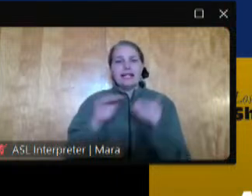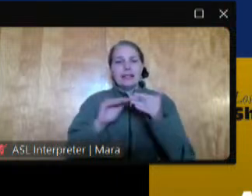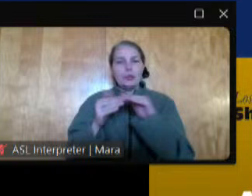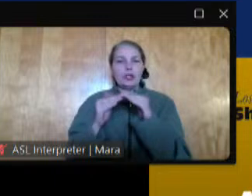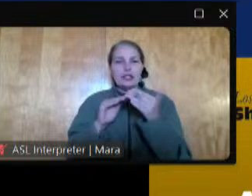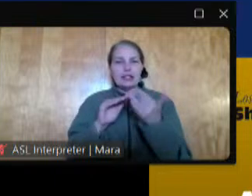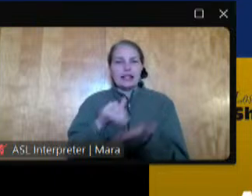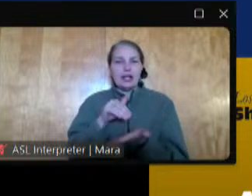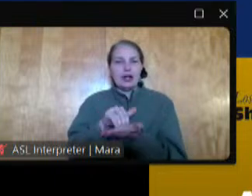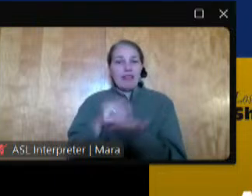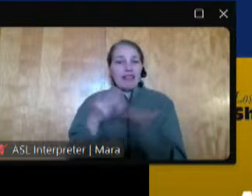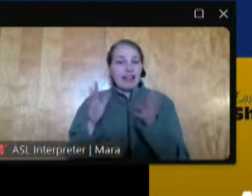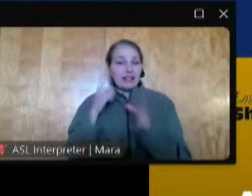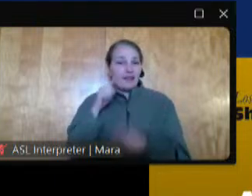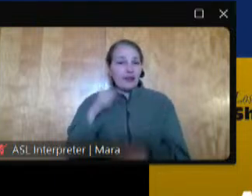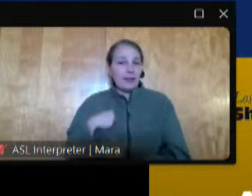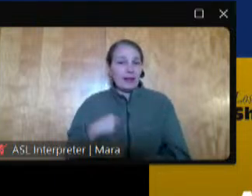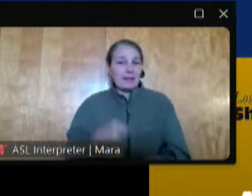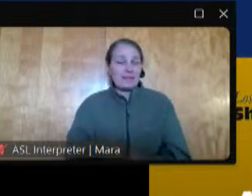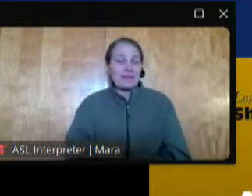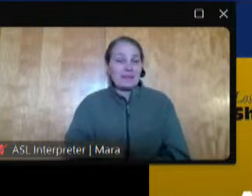questions.